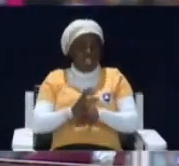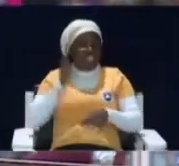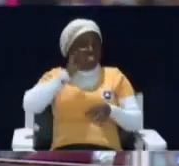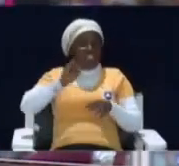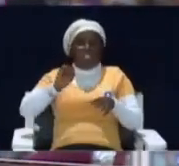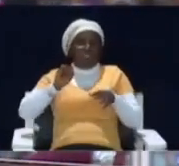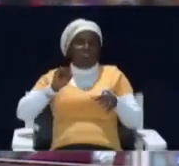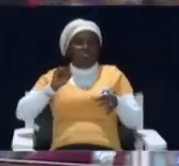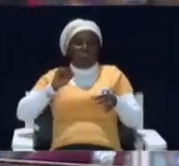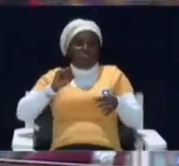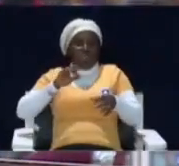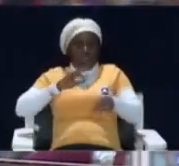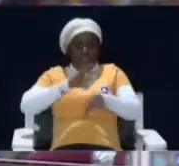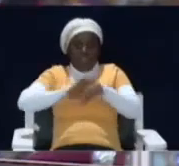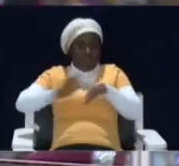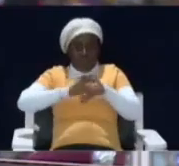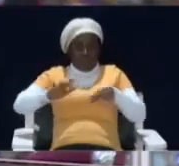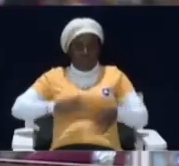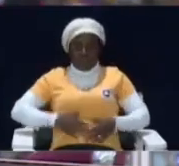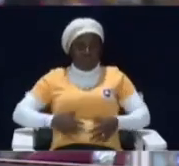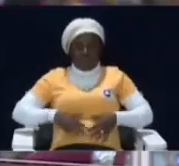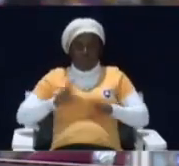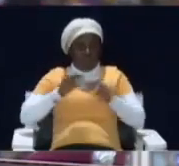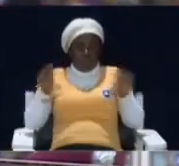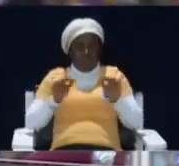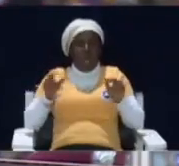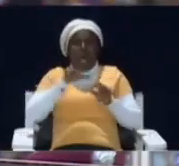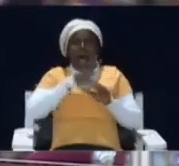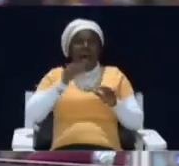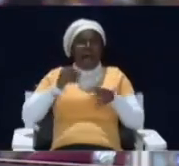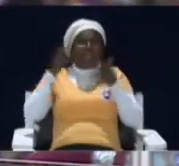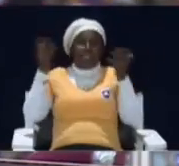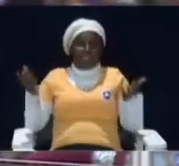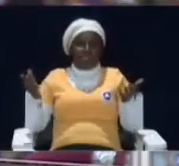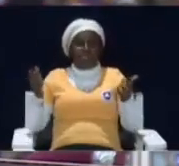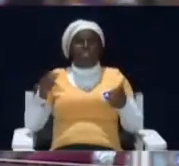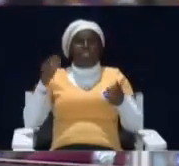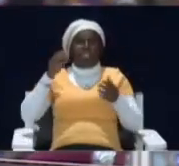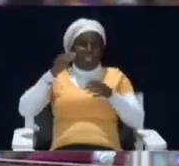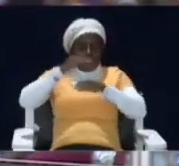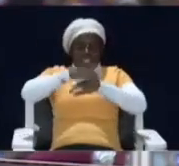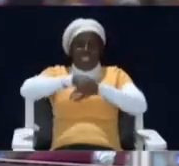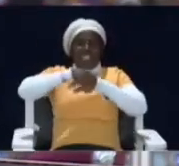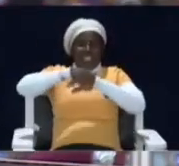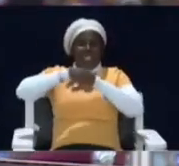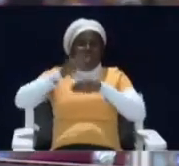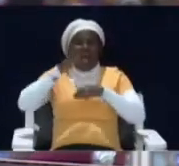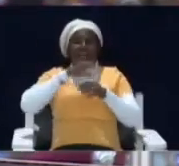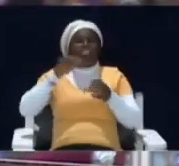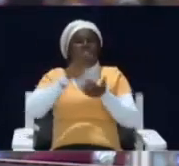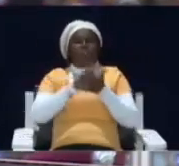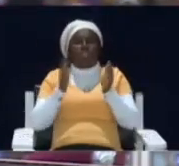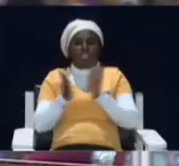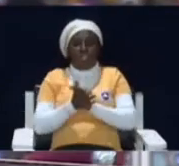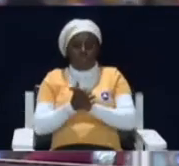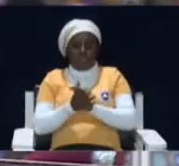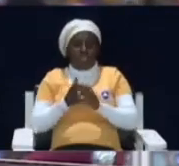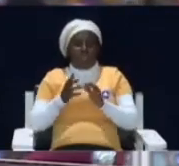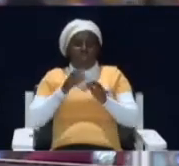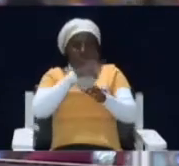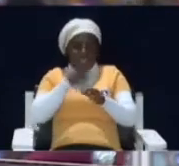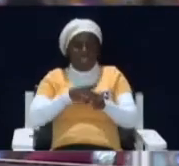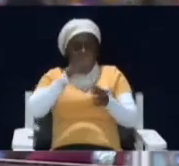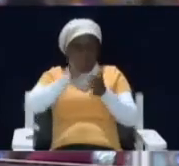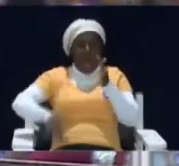got pregnant in England. Suddenly, they said there was no more pregnancy. It was missed abortion she had. Over 40.